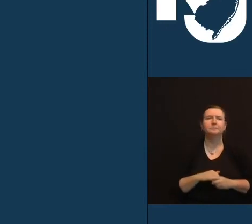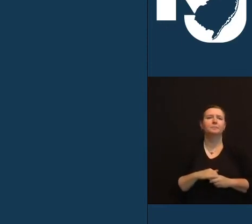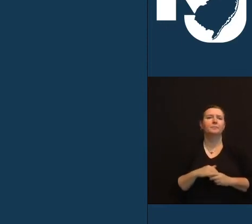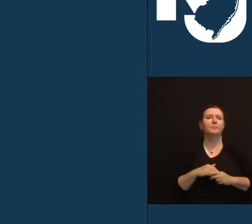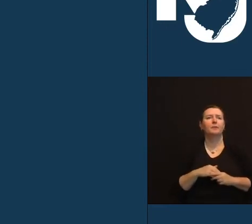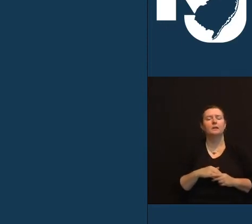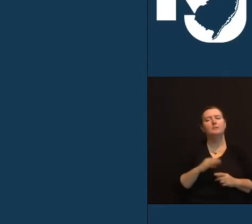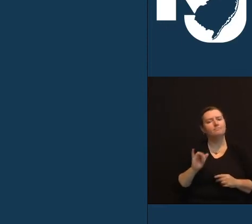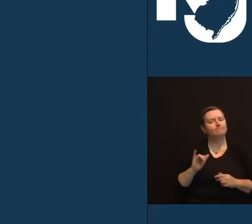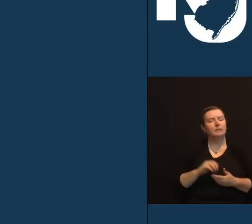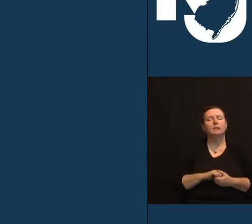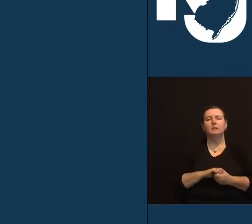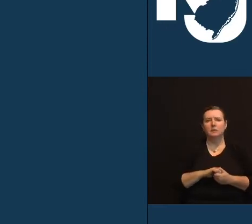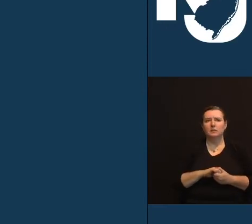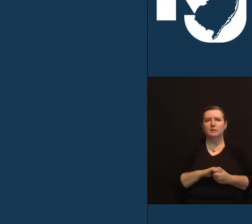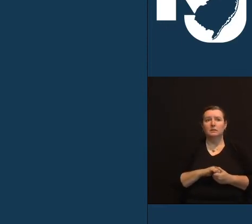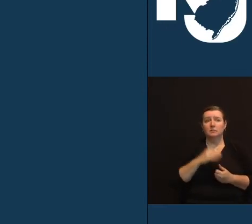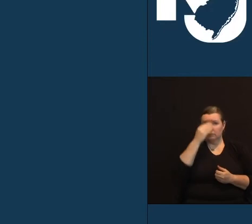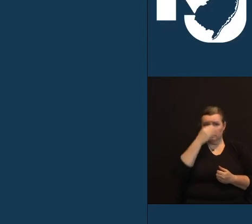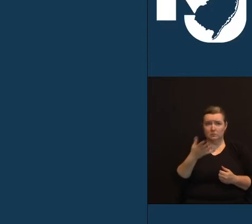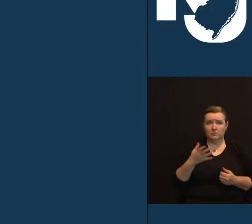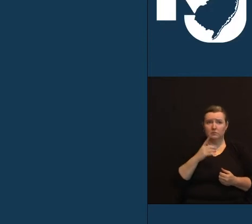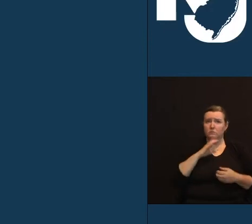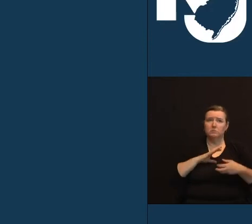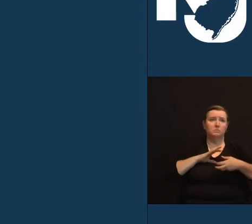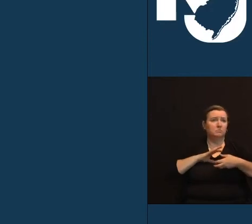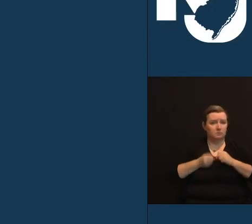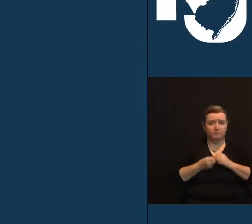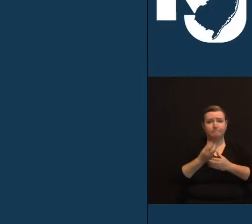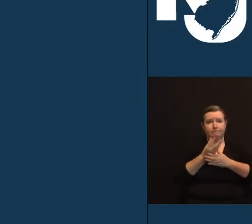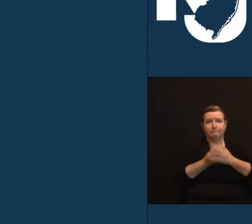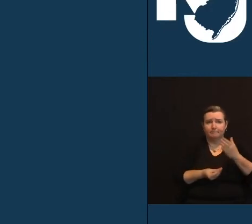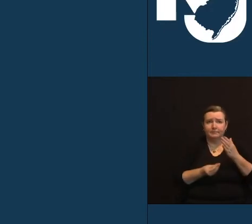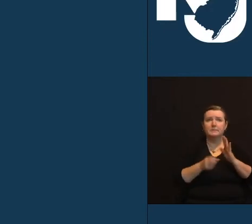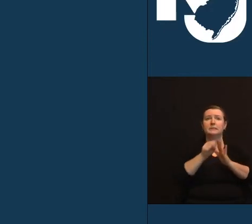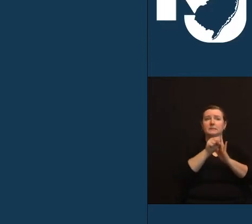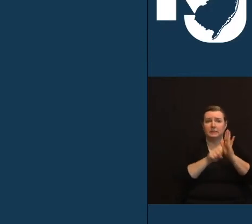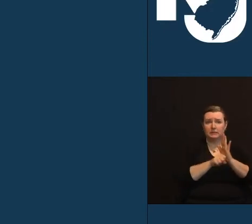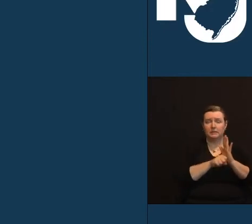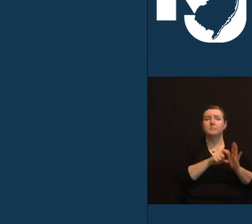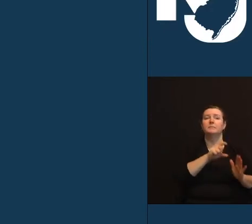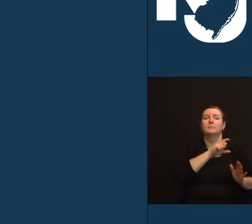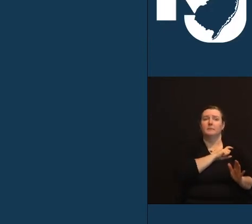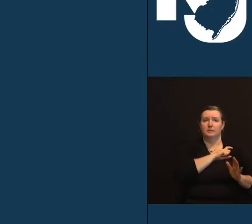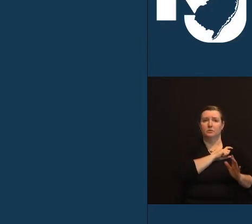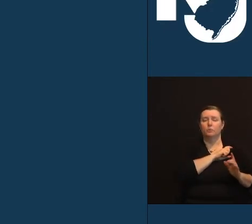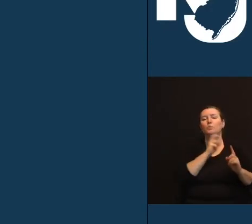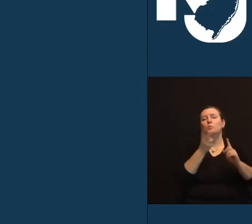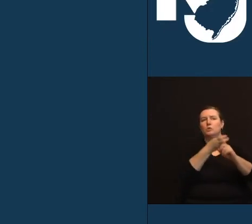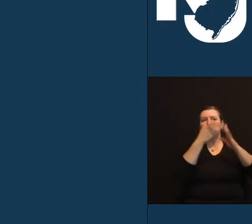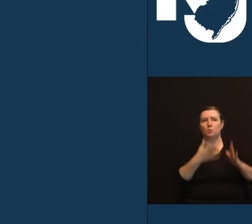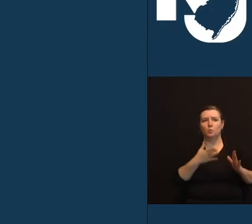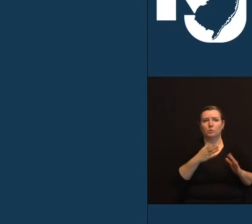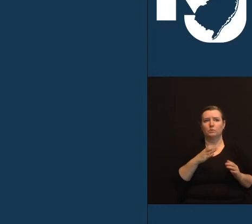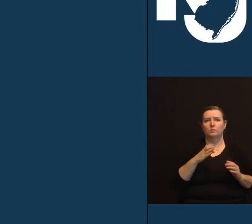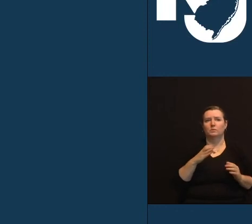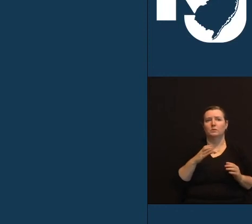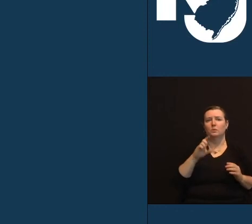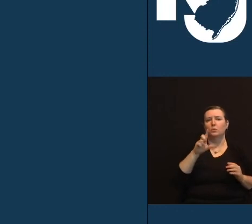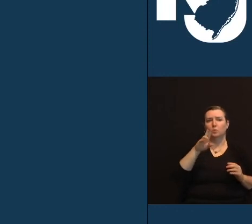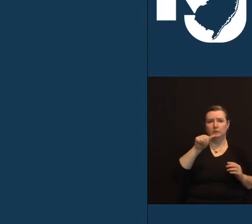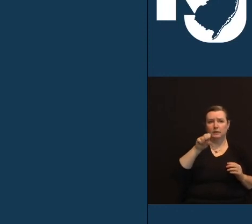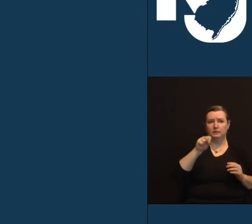acknowledge the tragic passing of State Police recruit Lucas Homier. He was just 27 years old